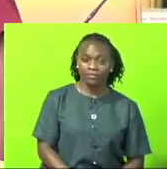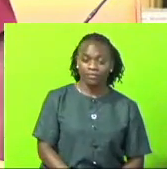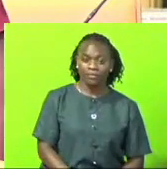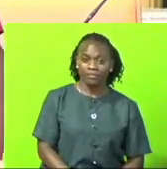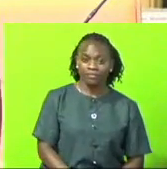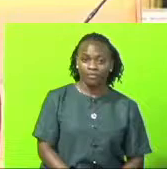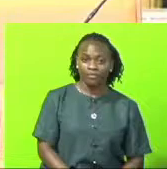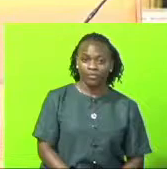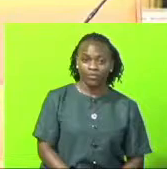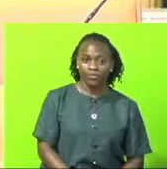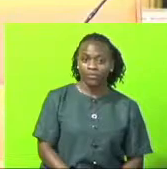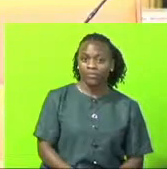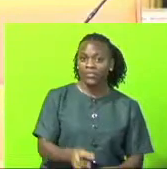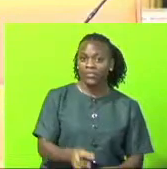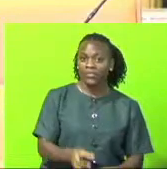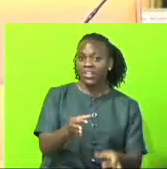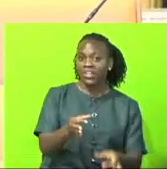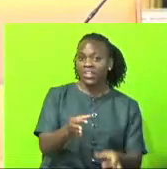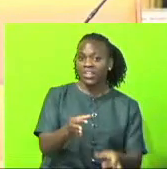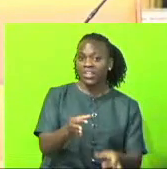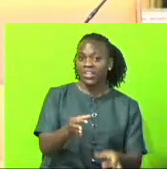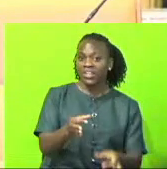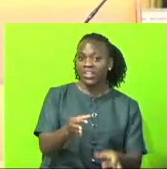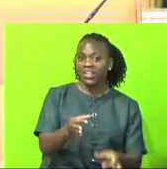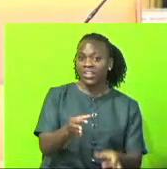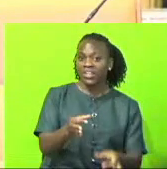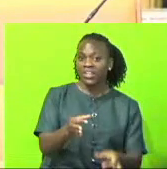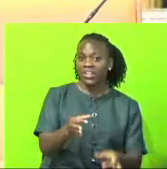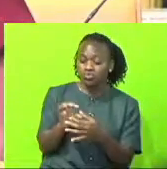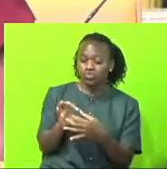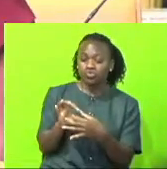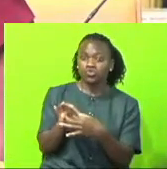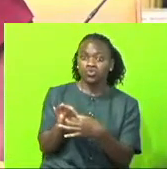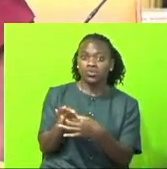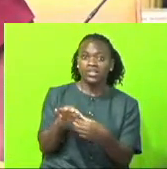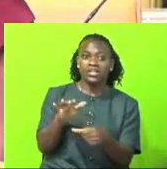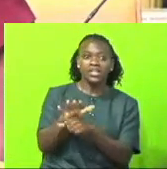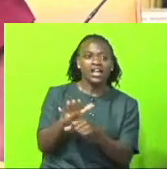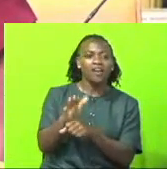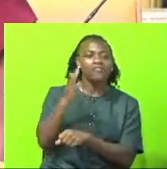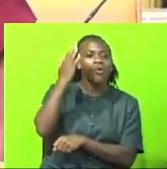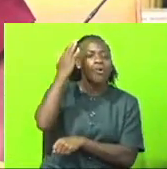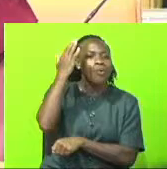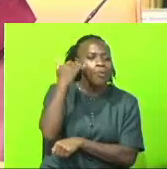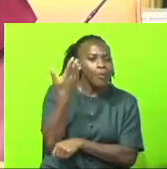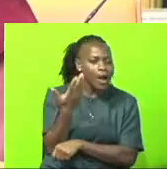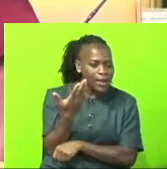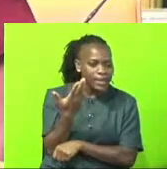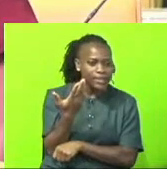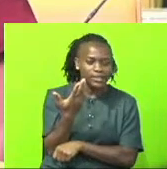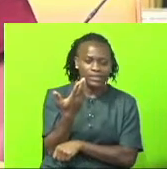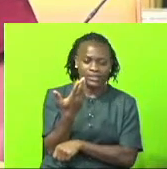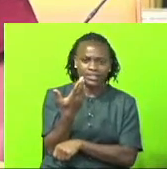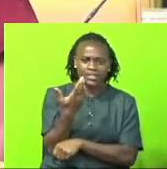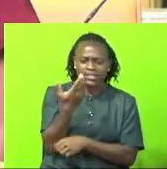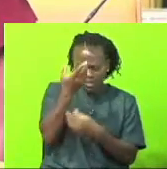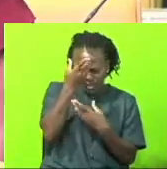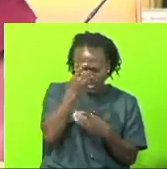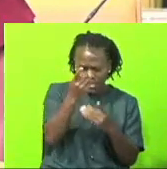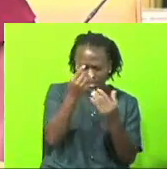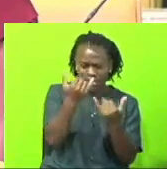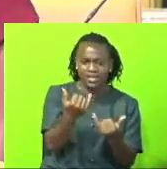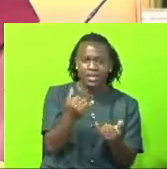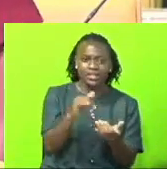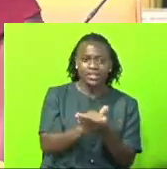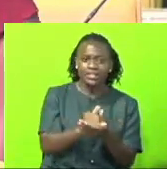if mere caucusing with them was sufficient, why has he taken the definitive step now to file